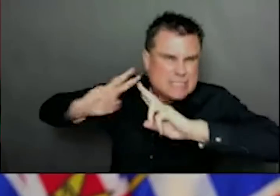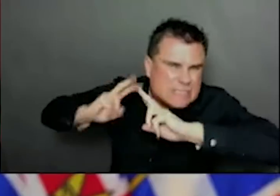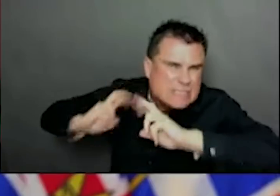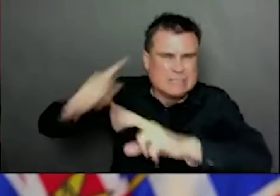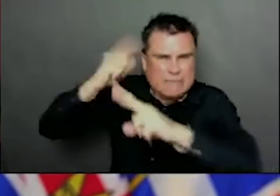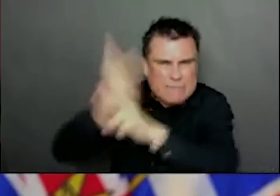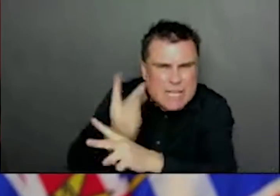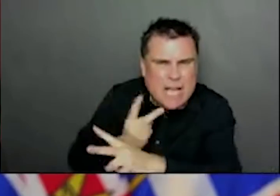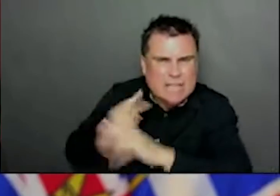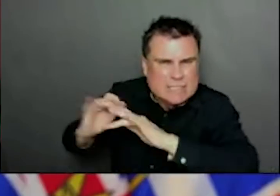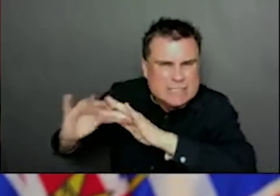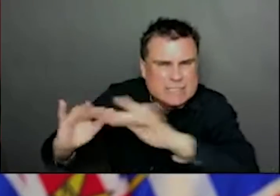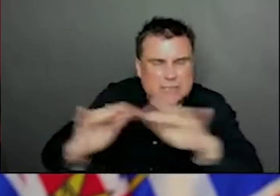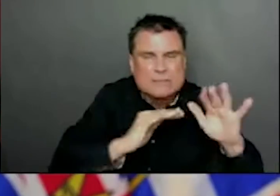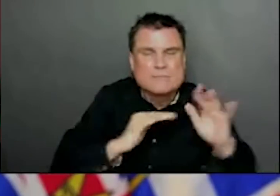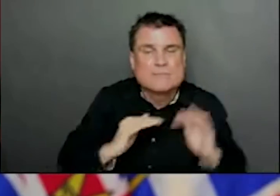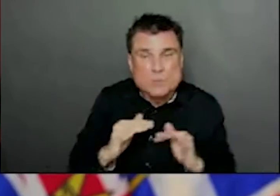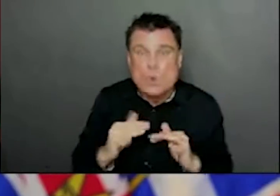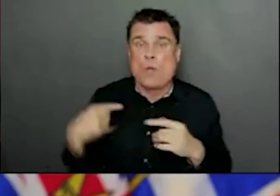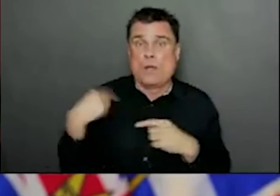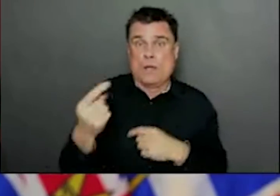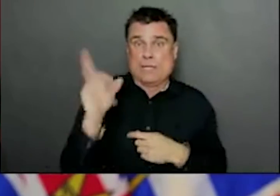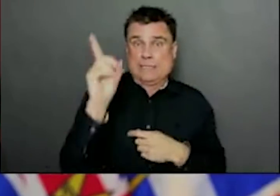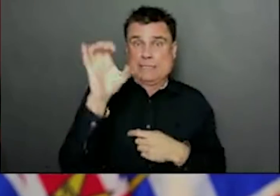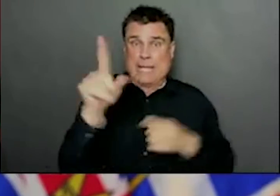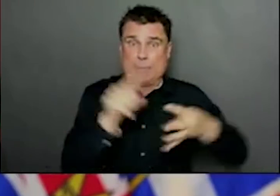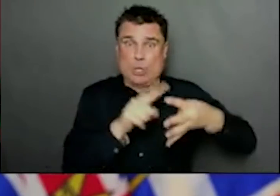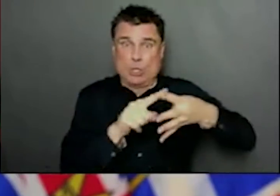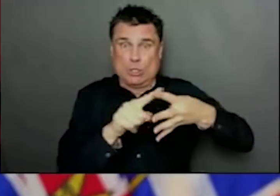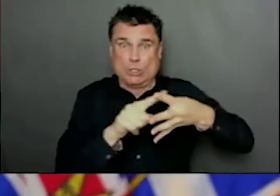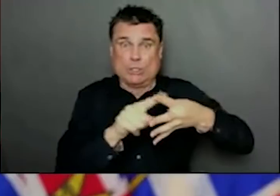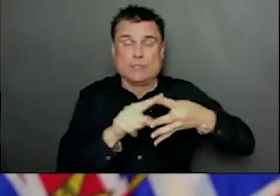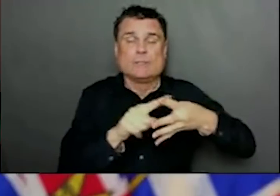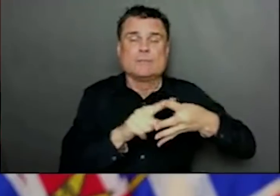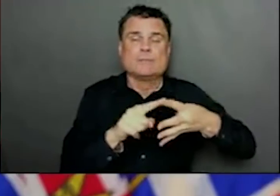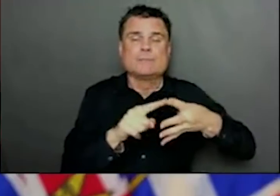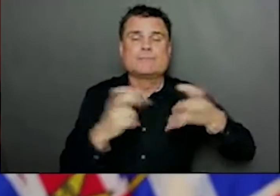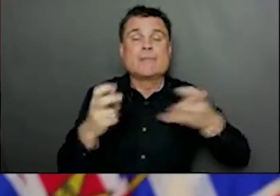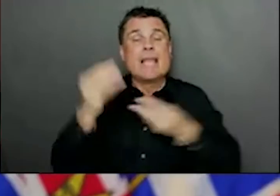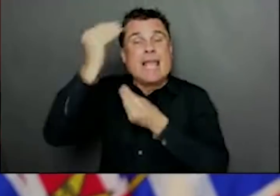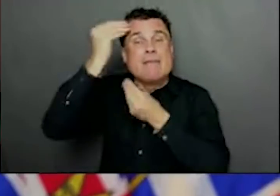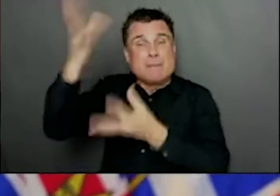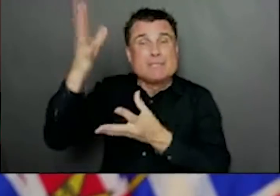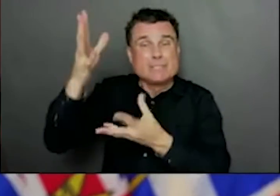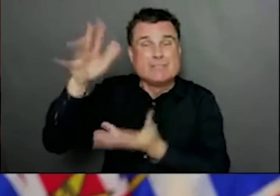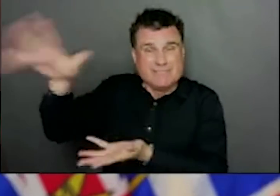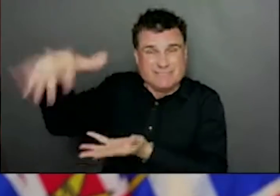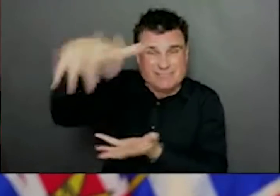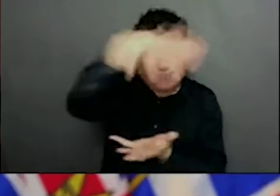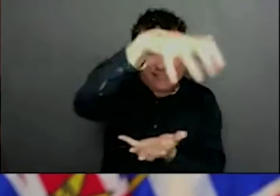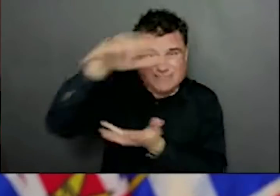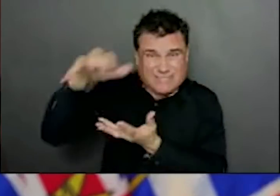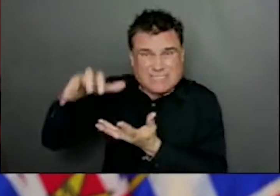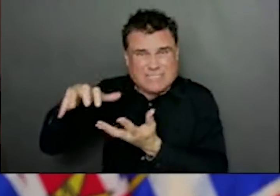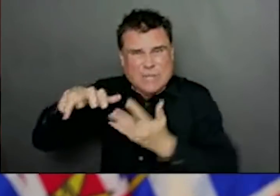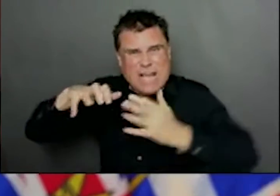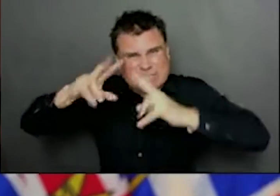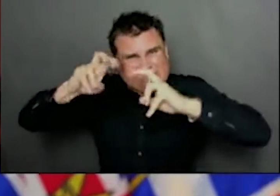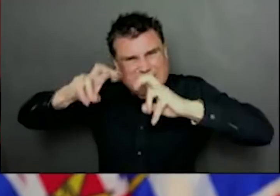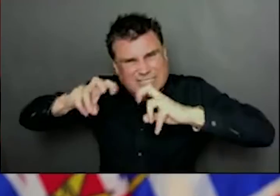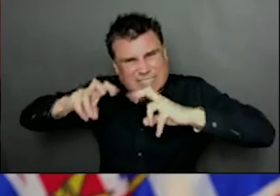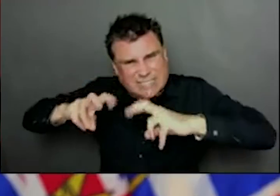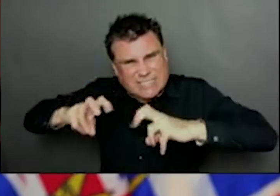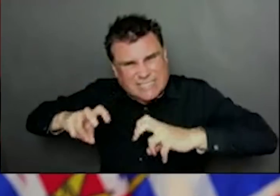challenges with new information systems being come online, with some applications and challenges